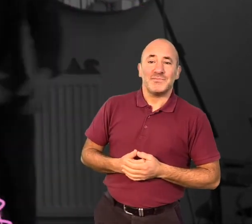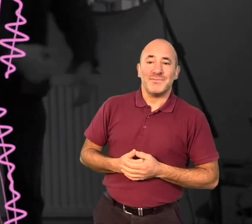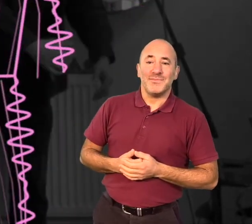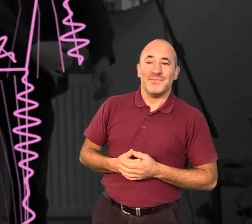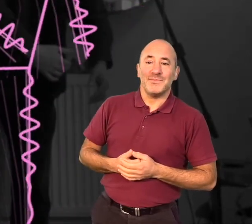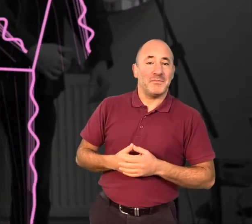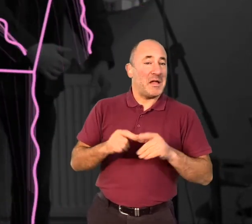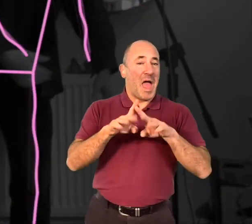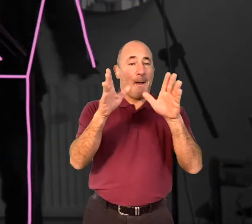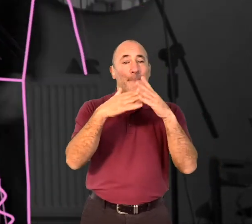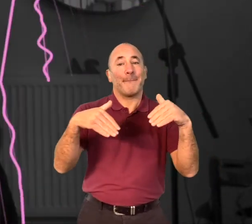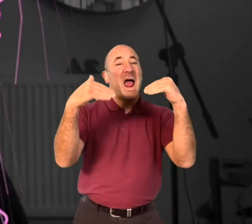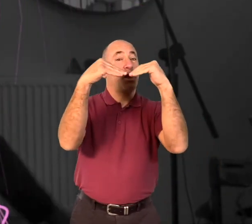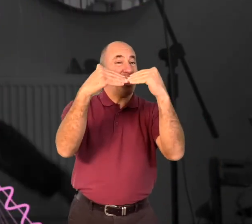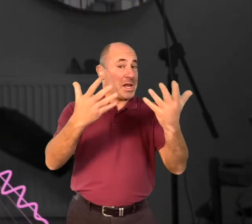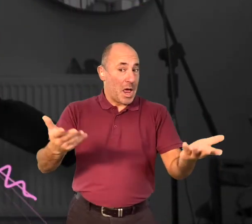Like you're a ballerina, perhaps.